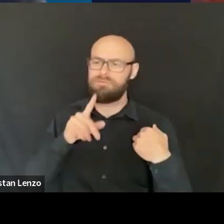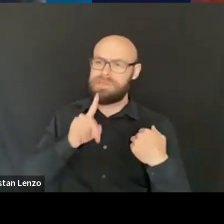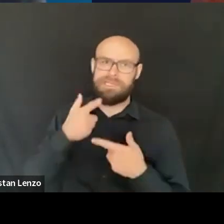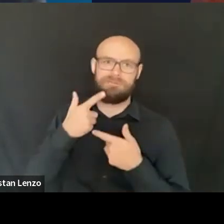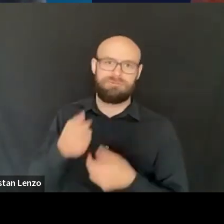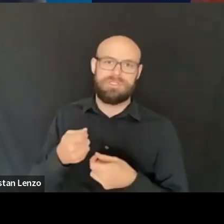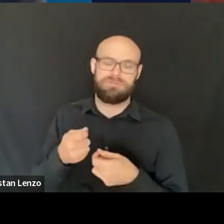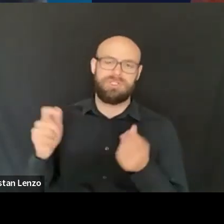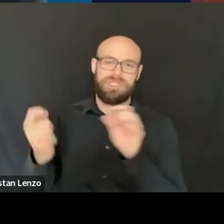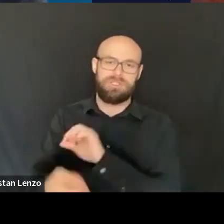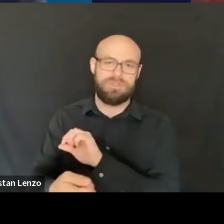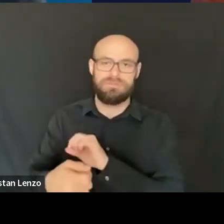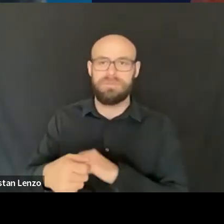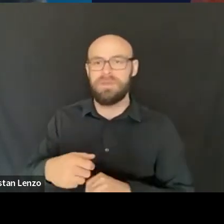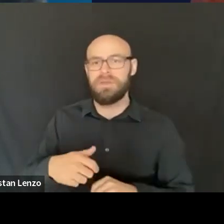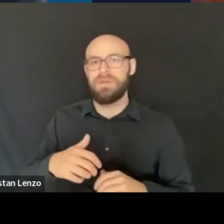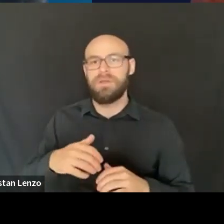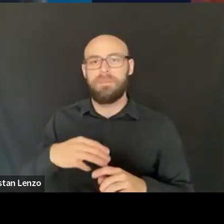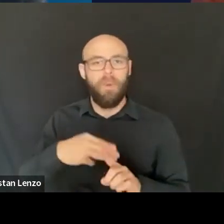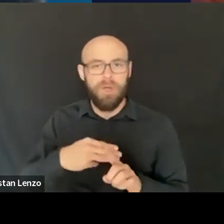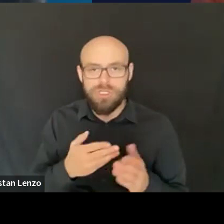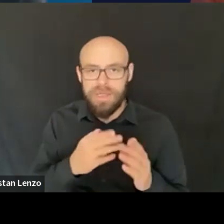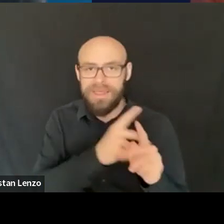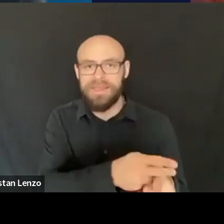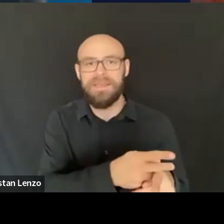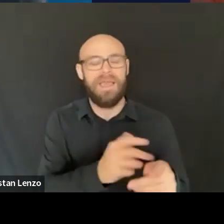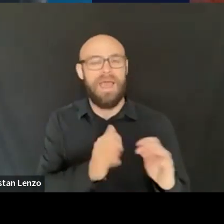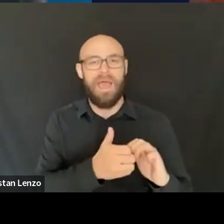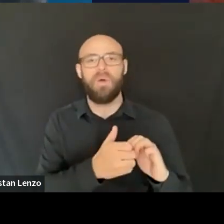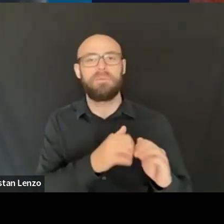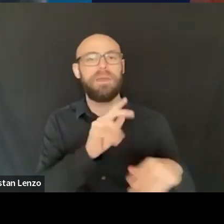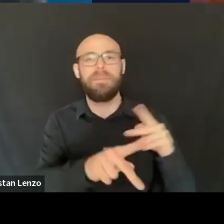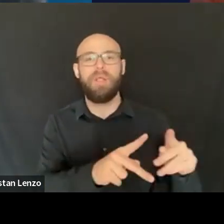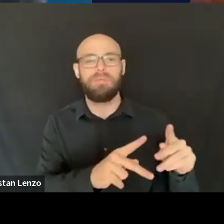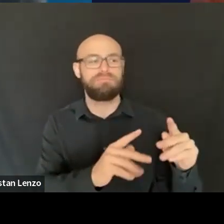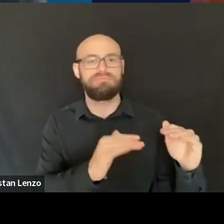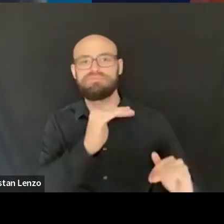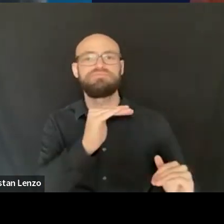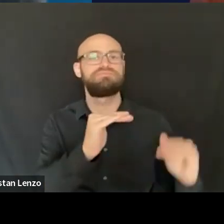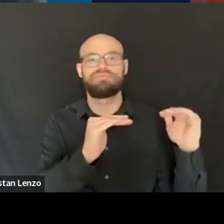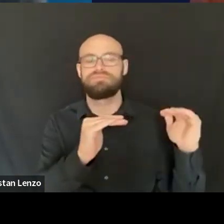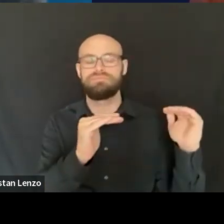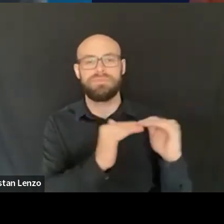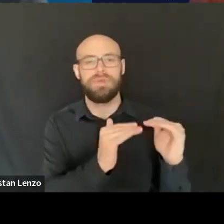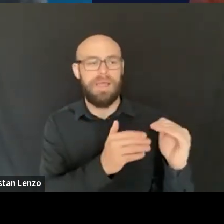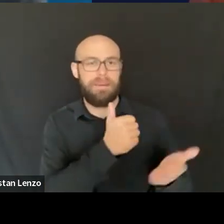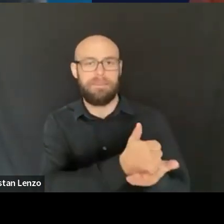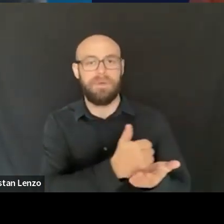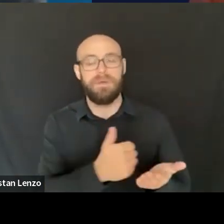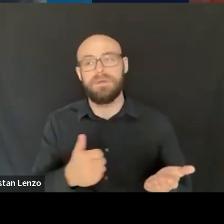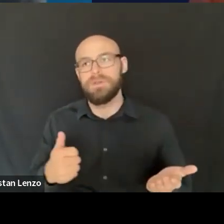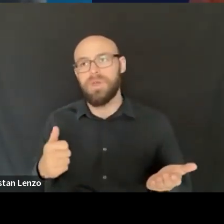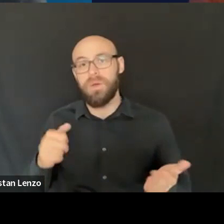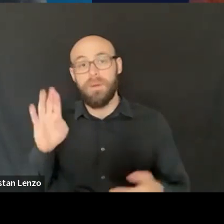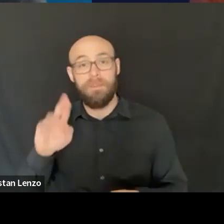mortgage lending pertaining to meeting populations. A lot of new options out there for borrowers. You're seeing banks start to explore special